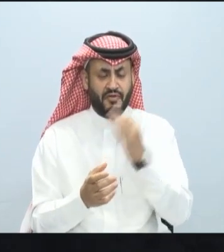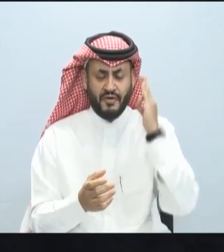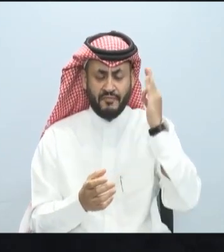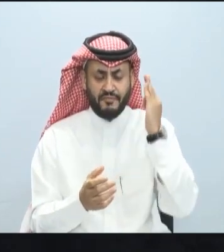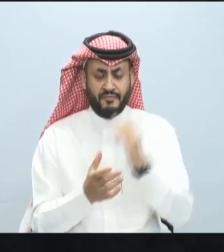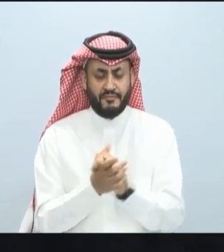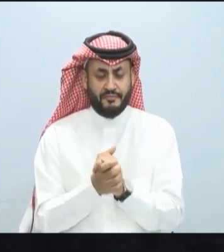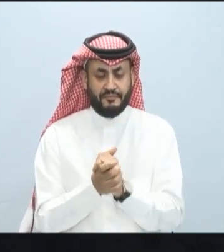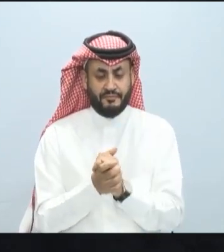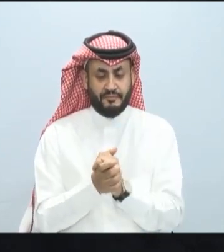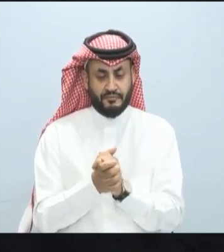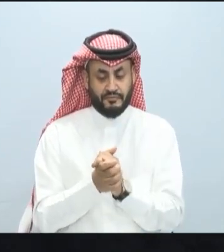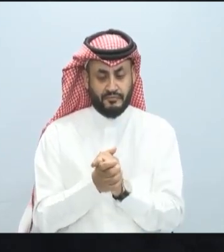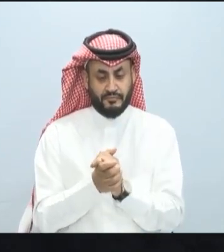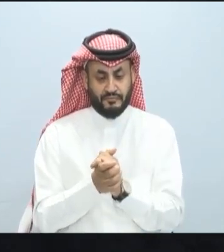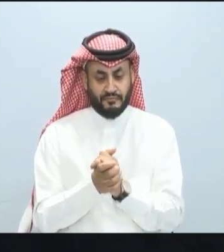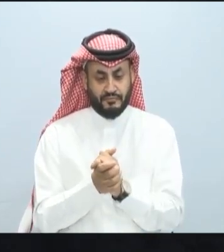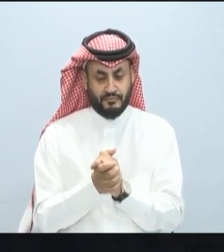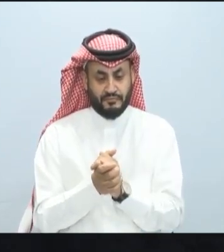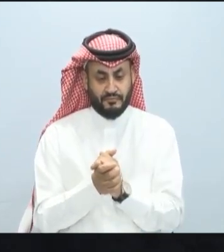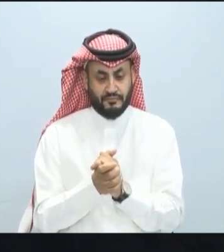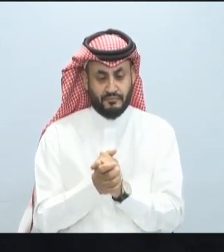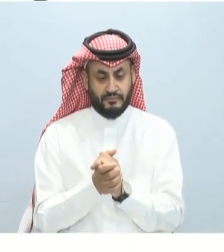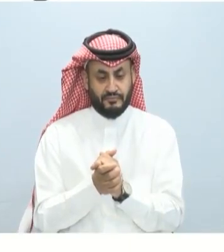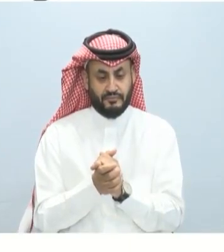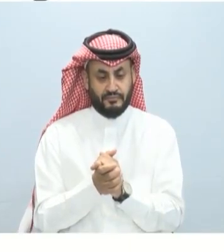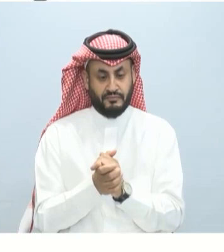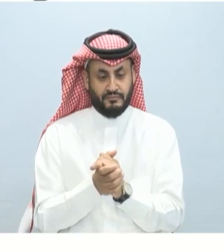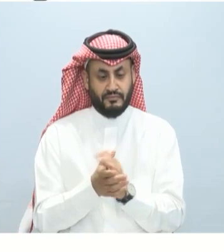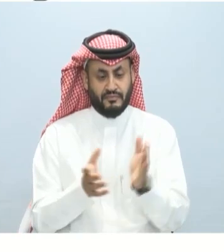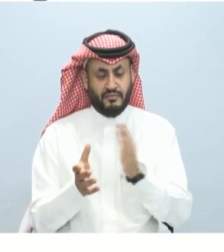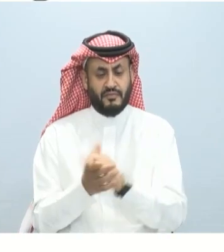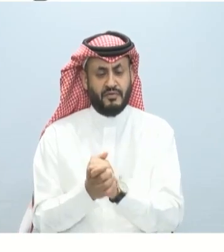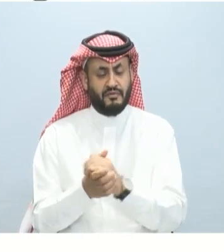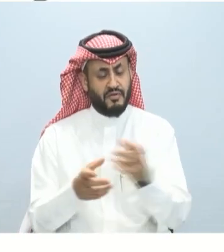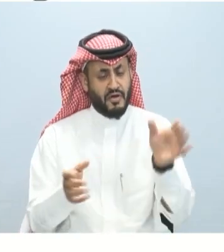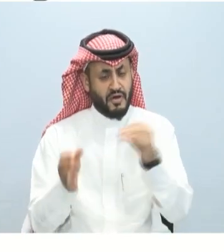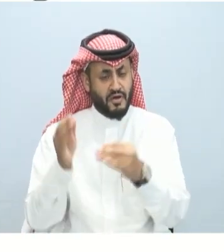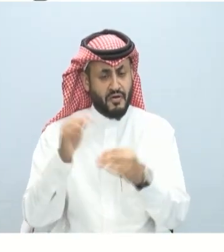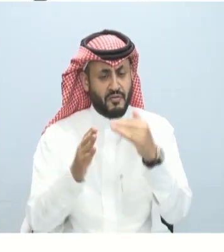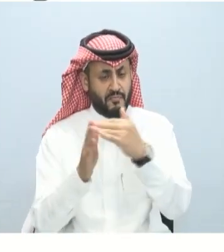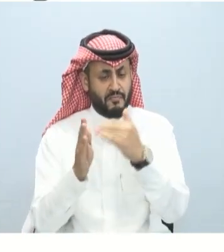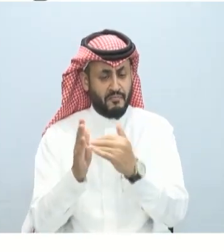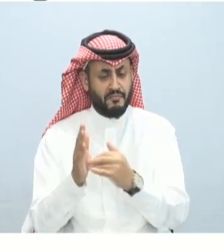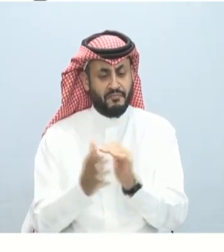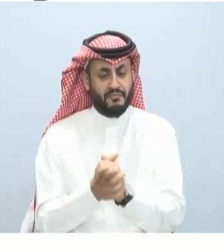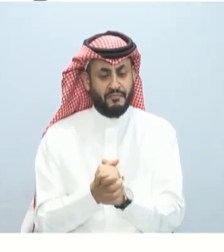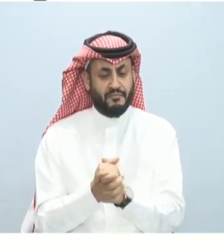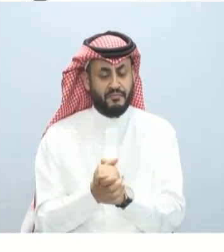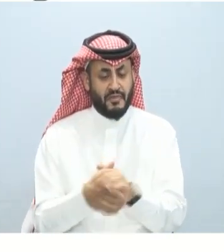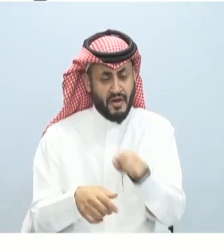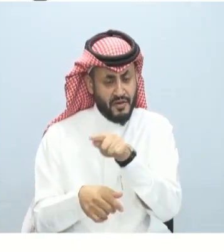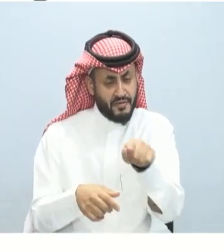listened to the basic text that we have in the lesson. We enumerated types.